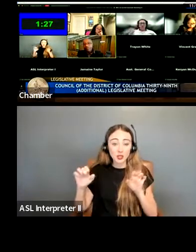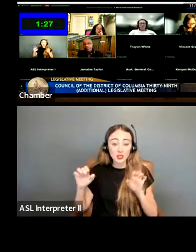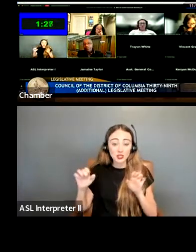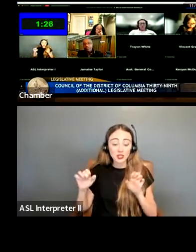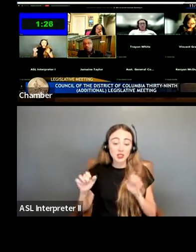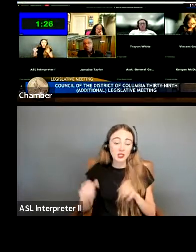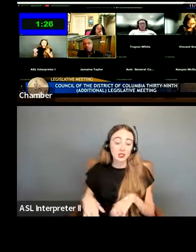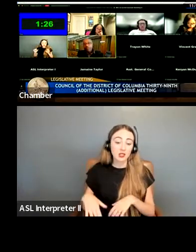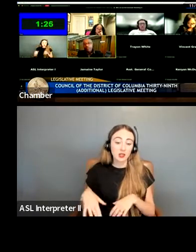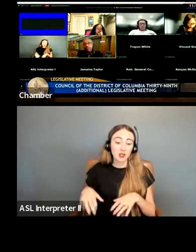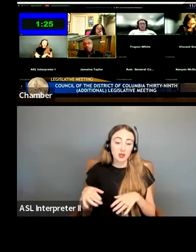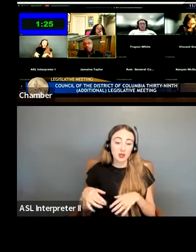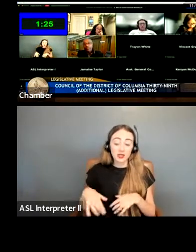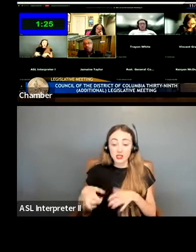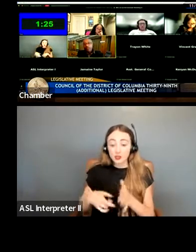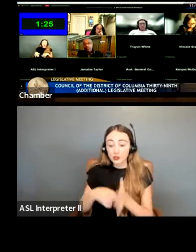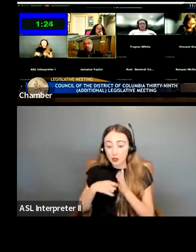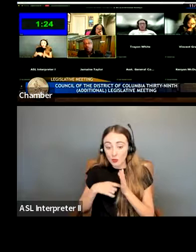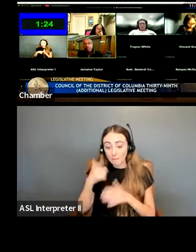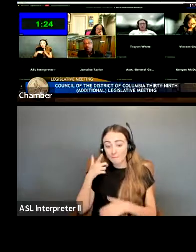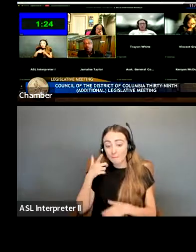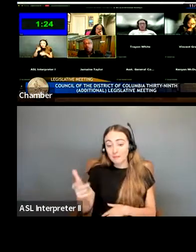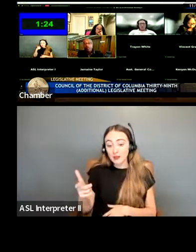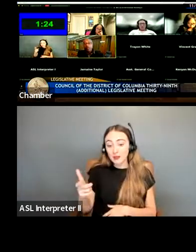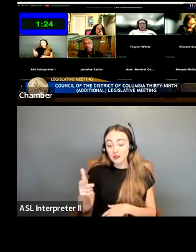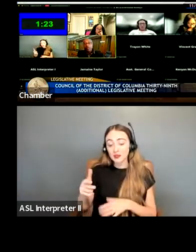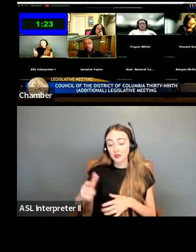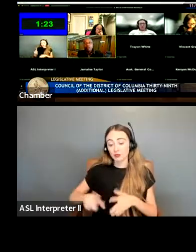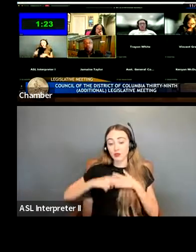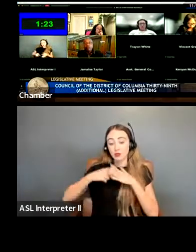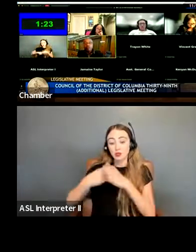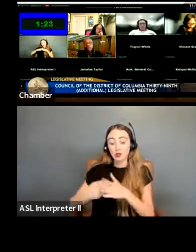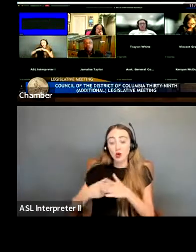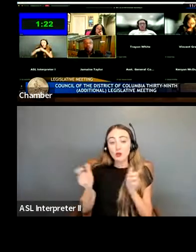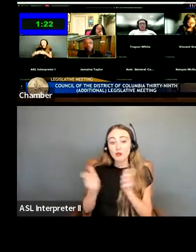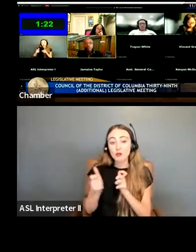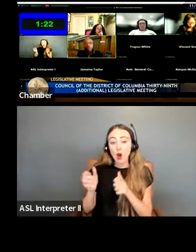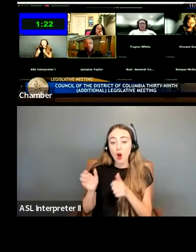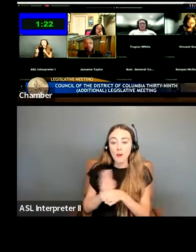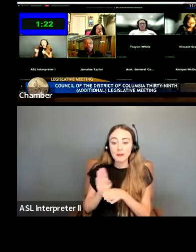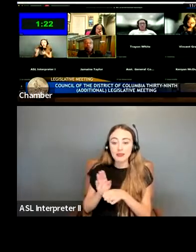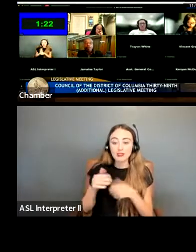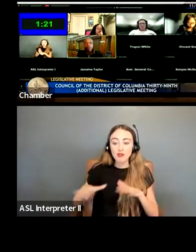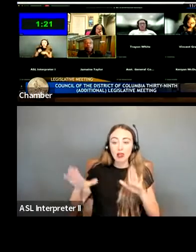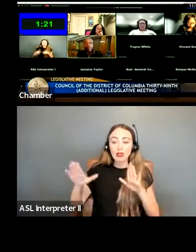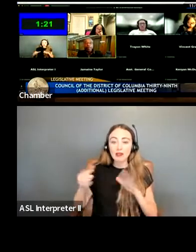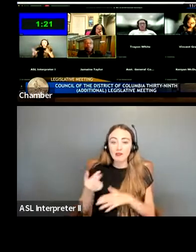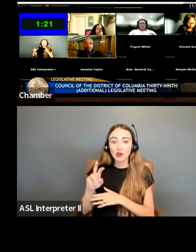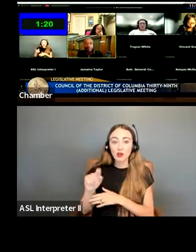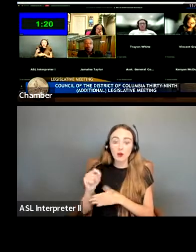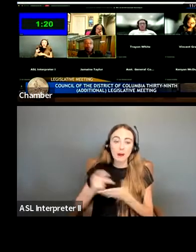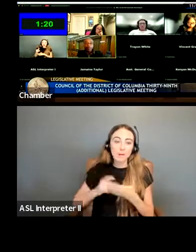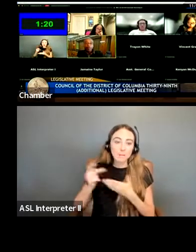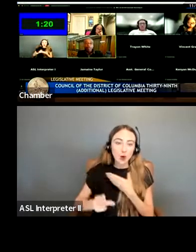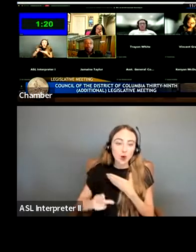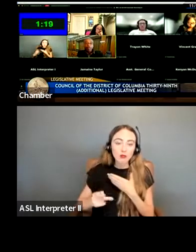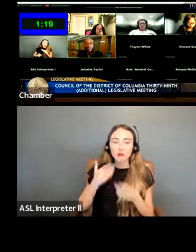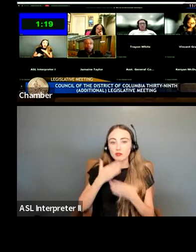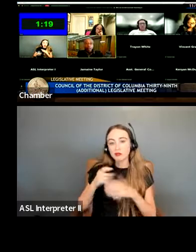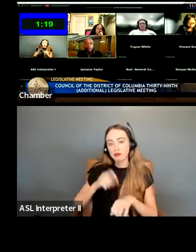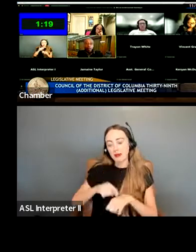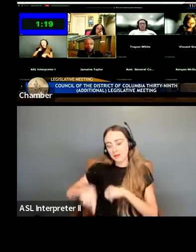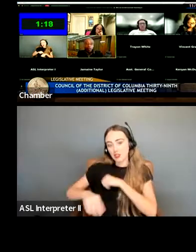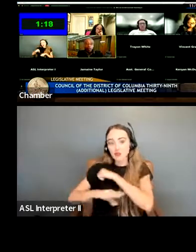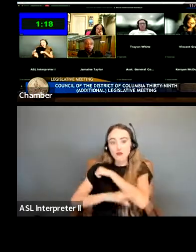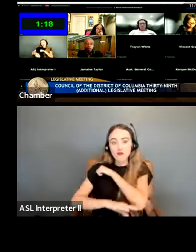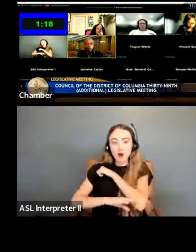to ensure that DMPIT can select a grant administrator and launch the Small Business Relief Grant Program in a timely manner this fall. With that,